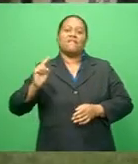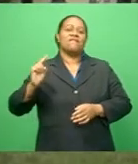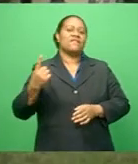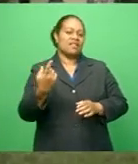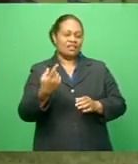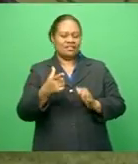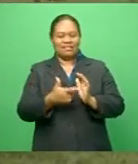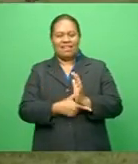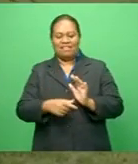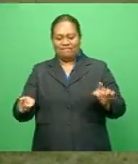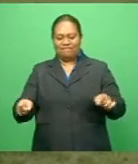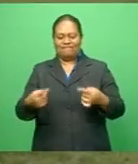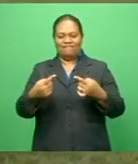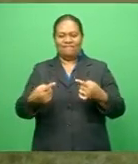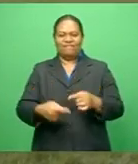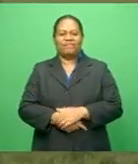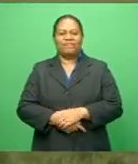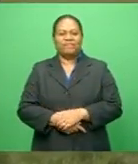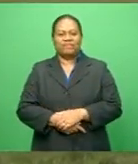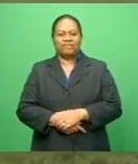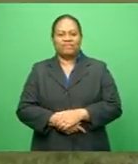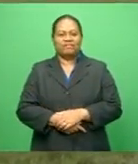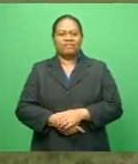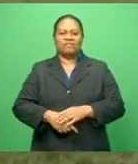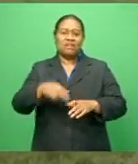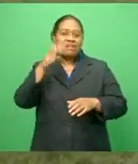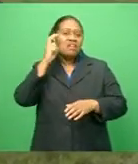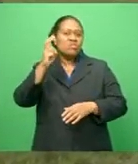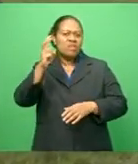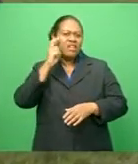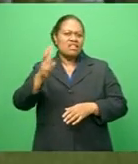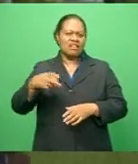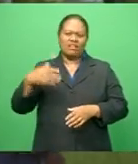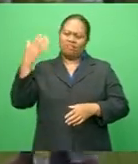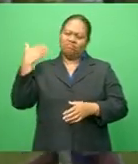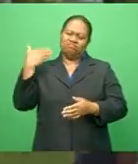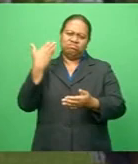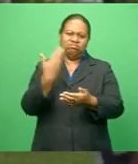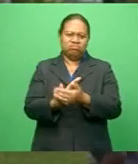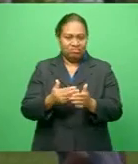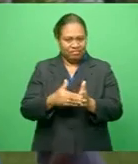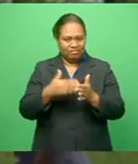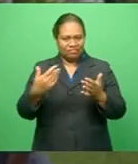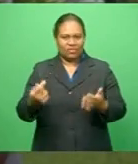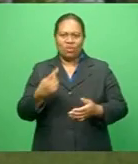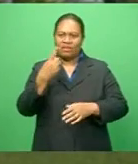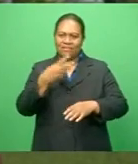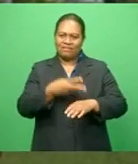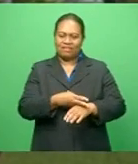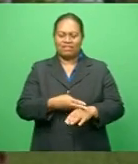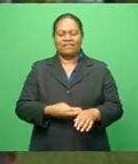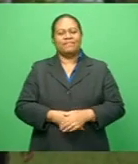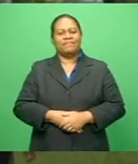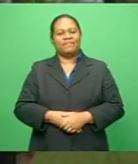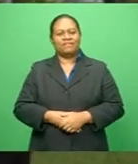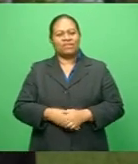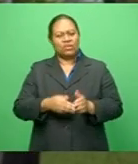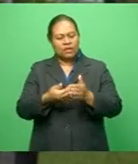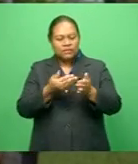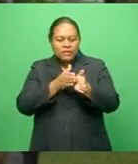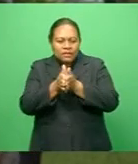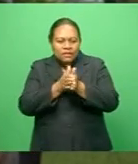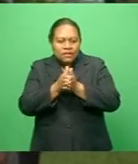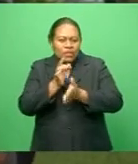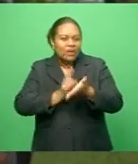major tournament. It's been a month we've been training, and yeah, we're looking forward to